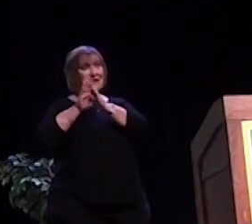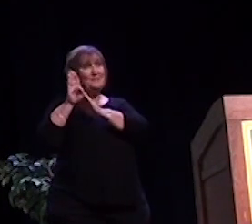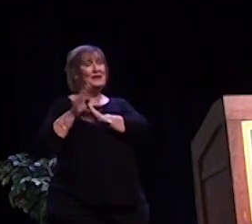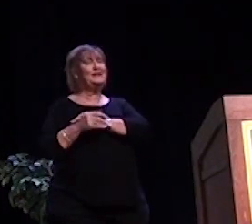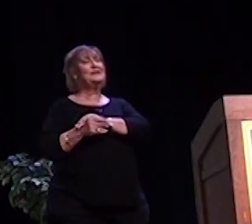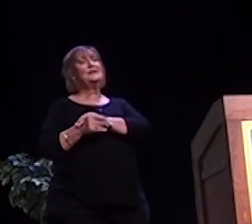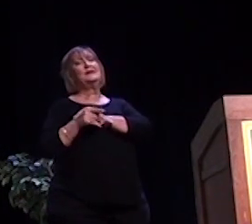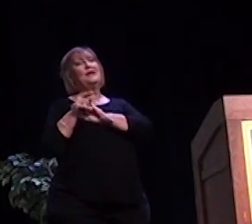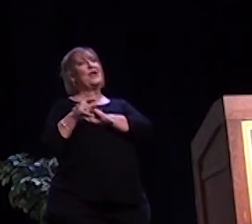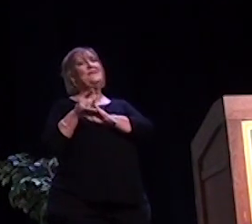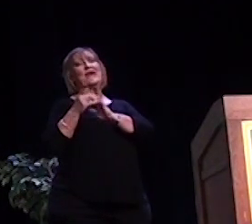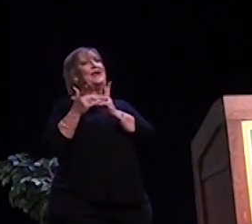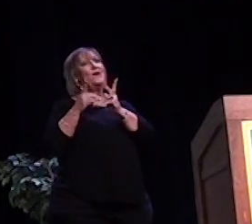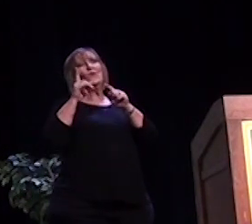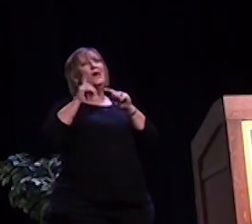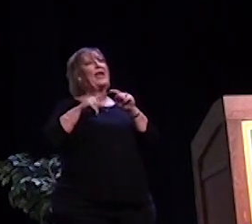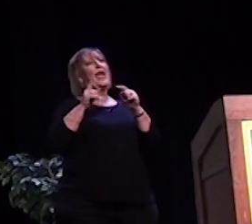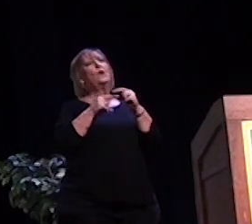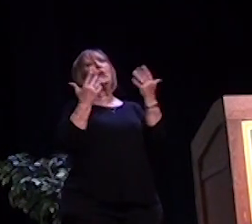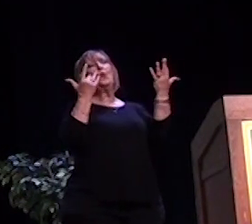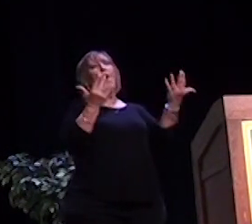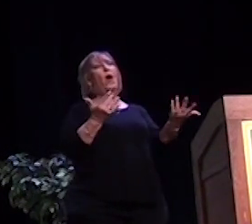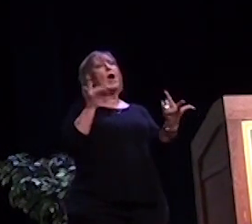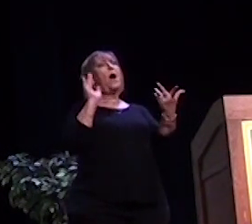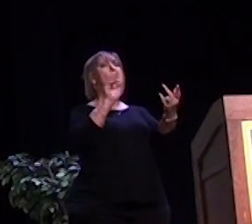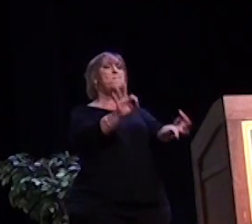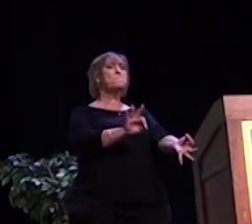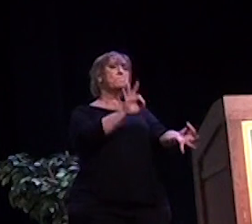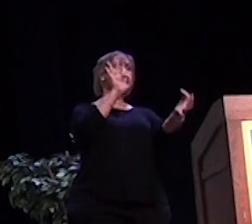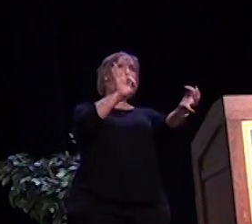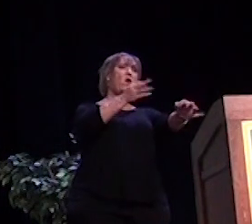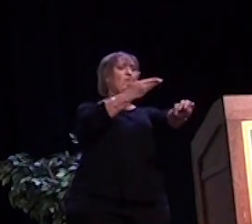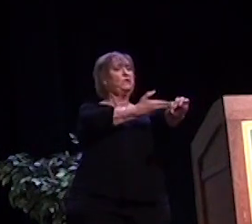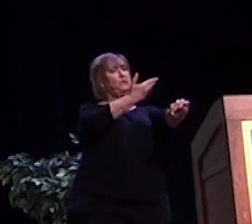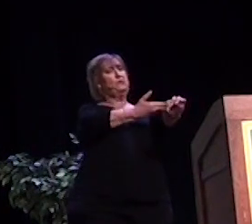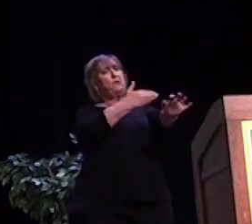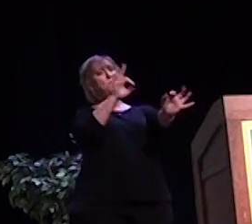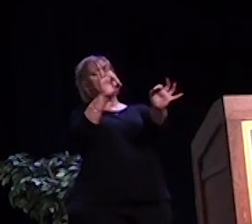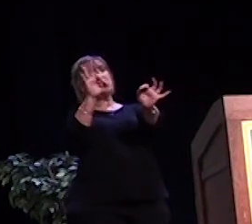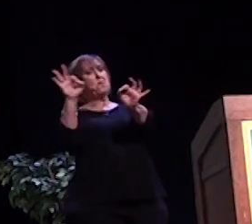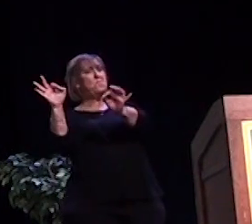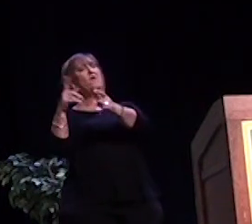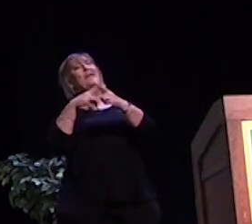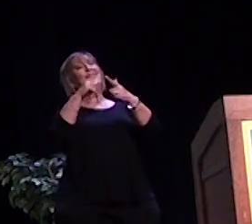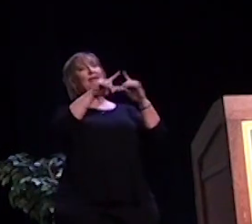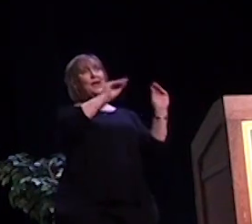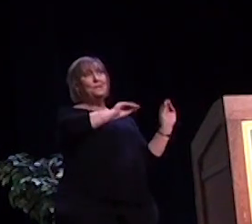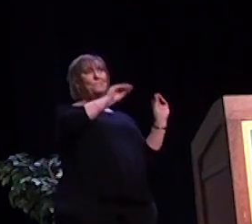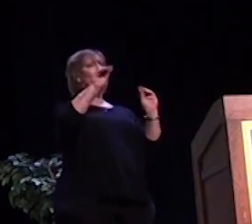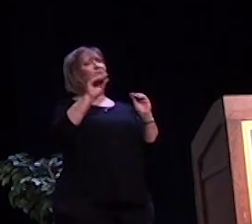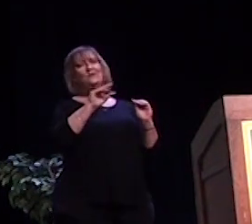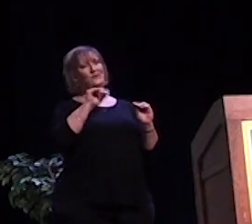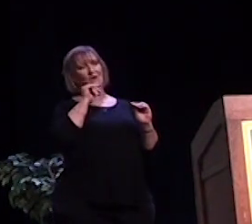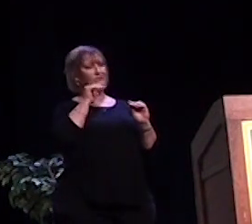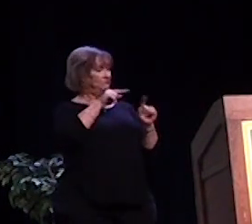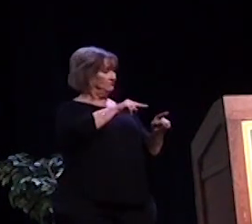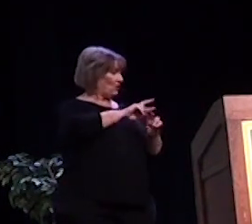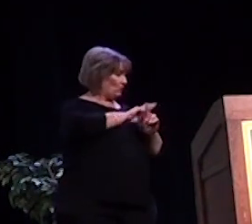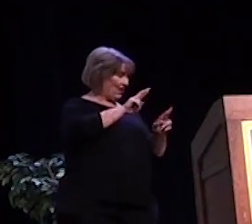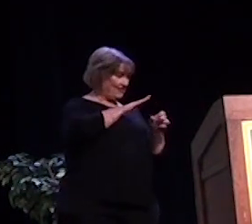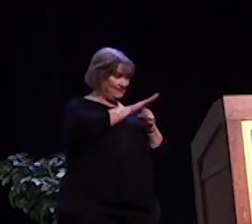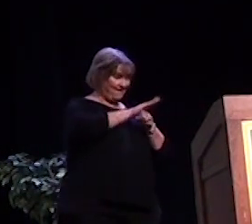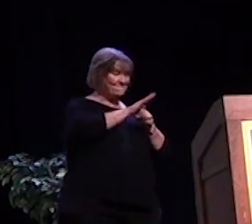needed, and we can't wait for them, right? So time is of the essence. So I think there's a graphic behind us for